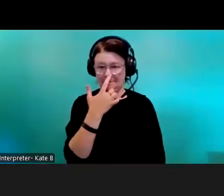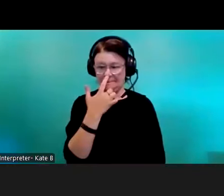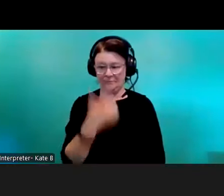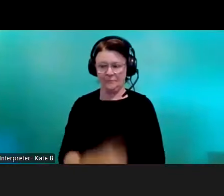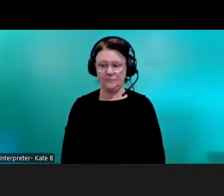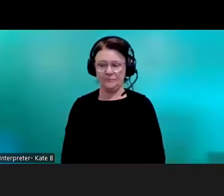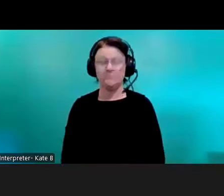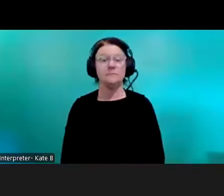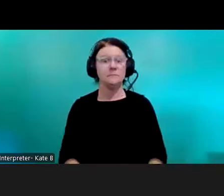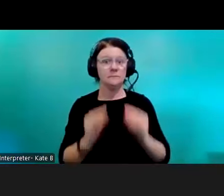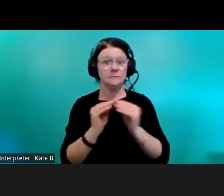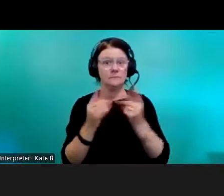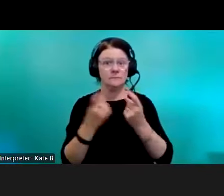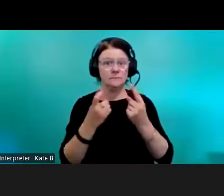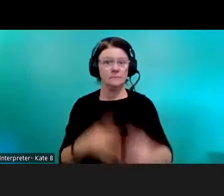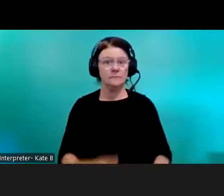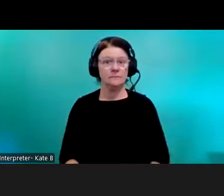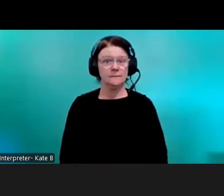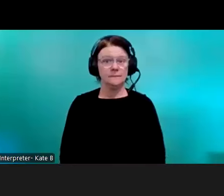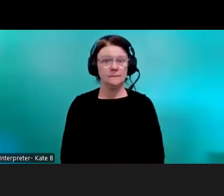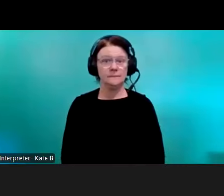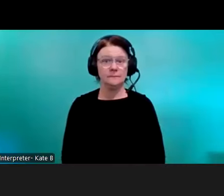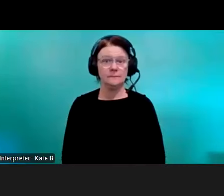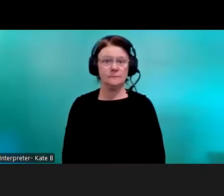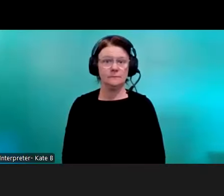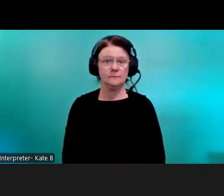Any other questions?